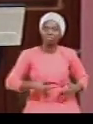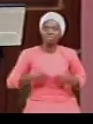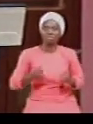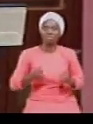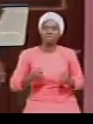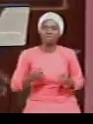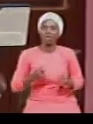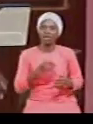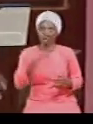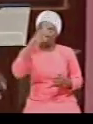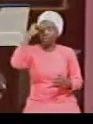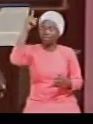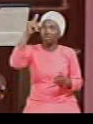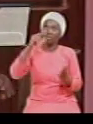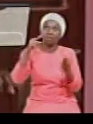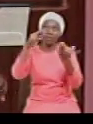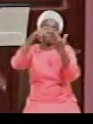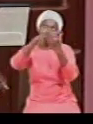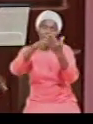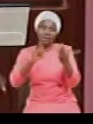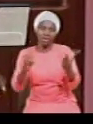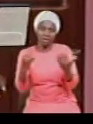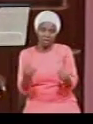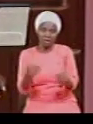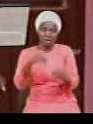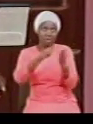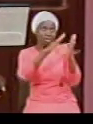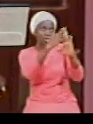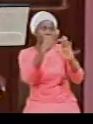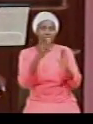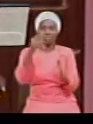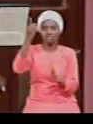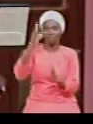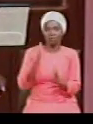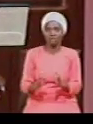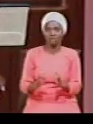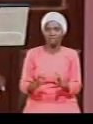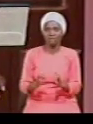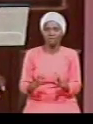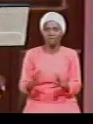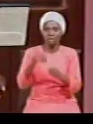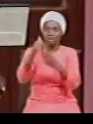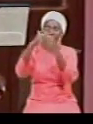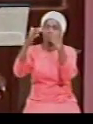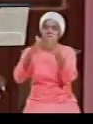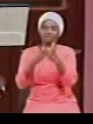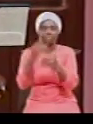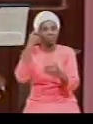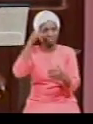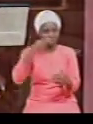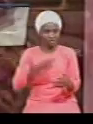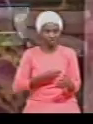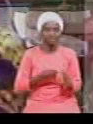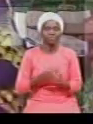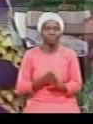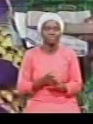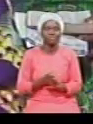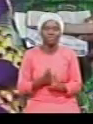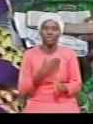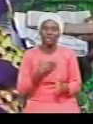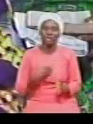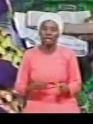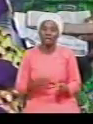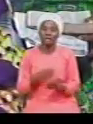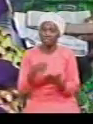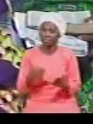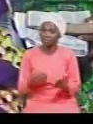He's appearing right now in the presence of God in heaven for us. And